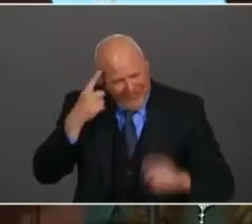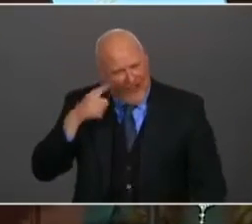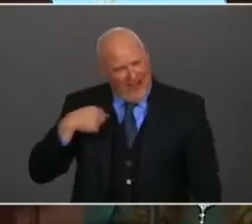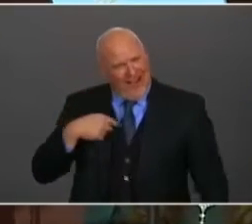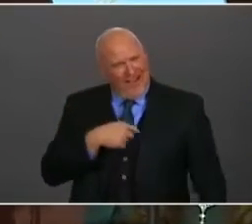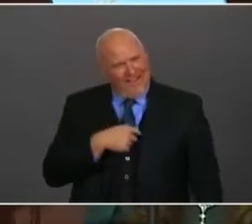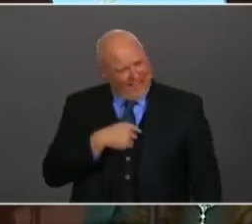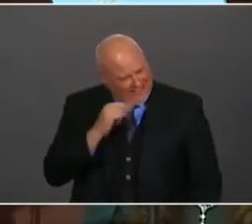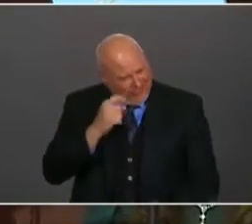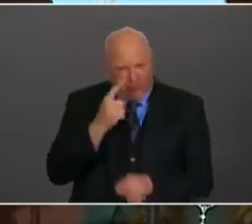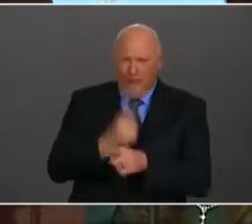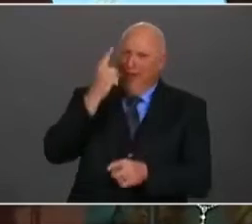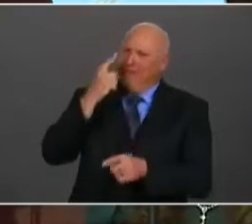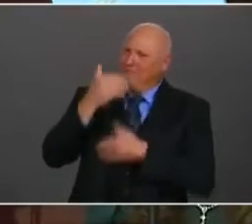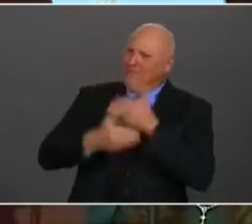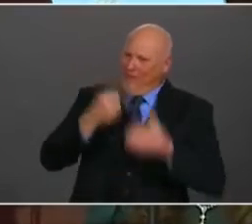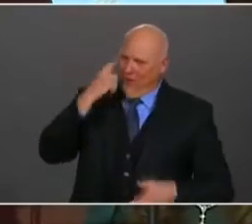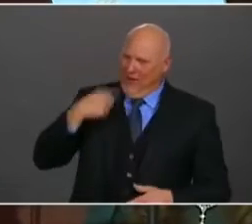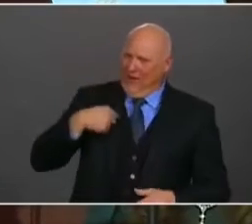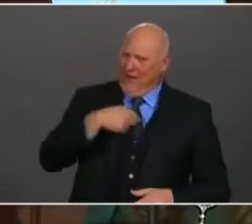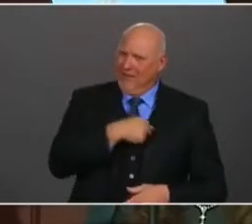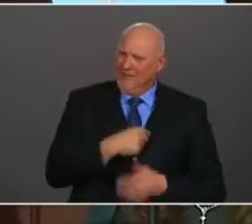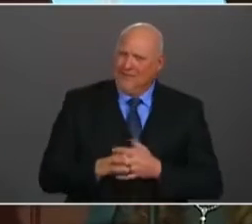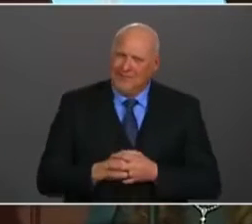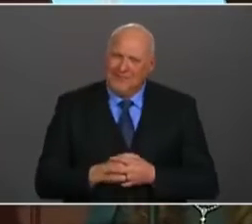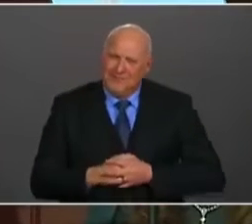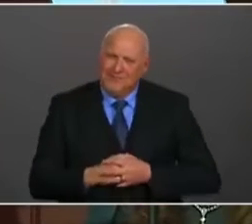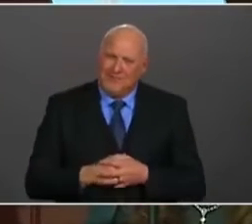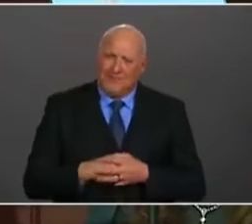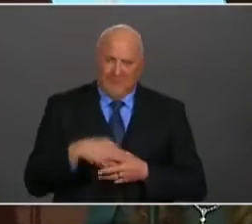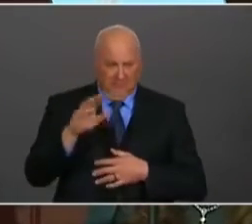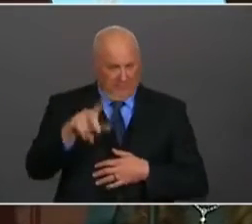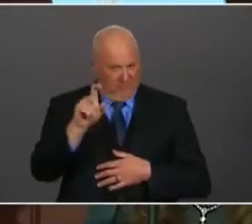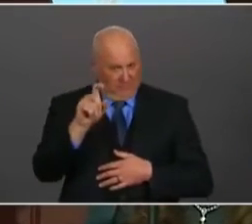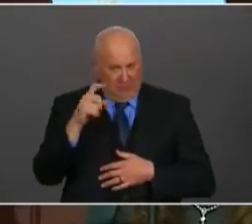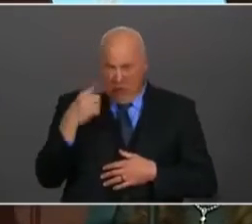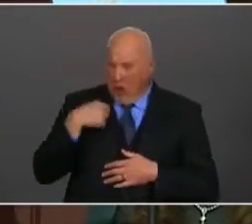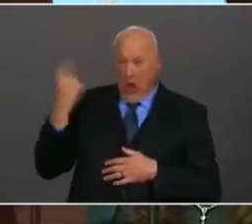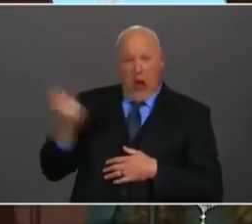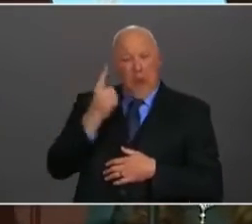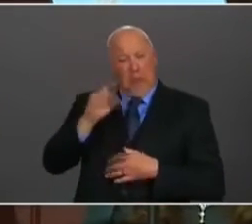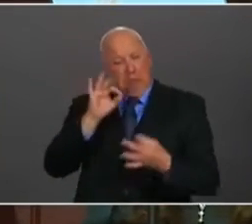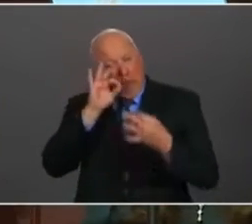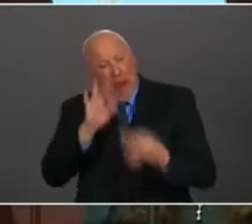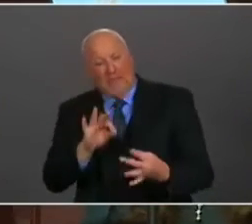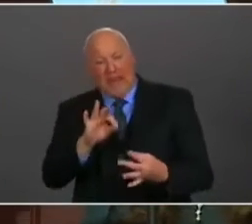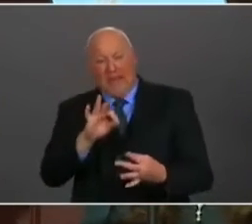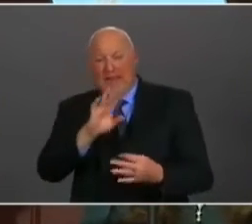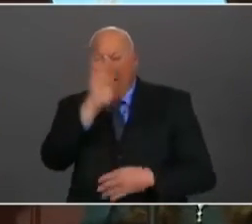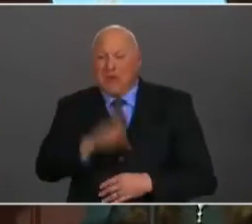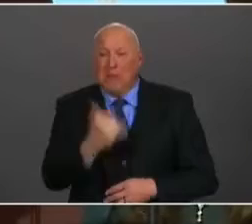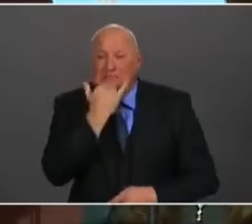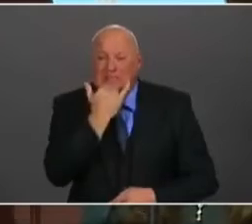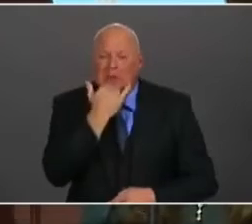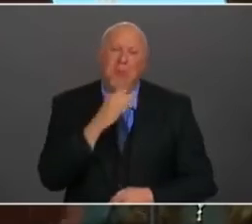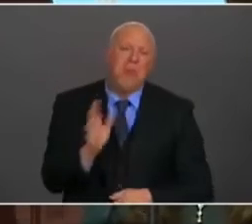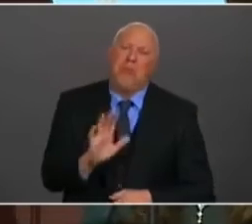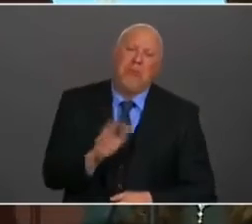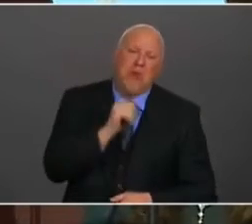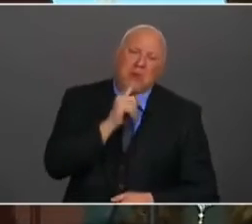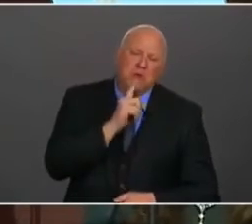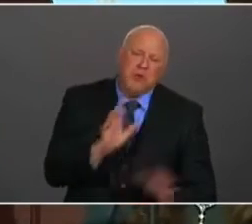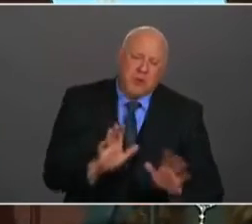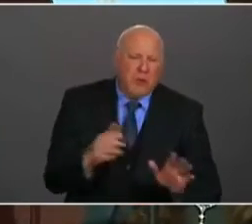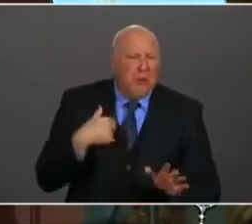not always get it right, but in Utah, we reject false choices. Here in Utah, we